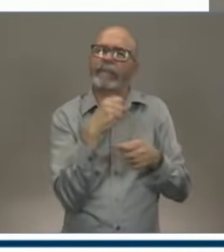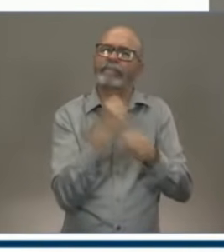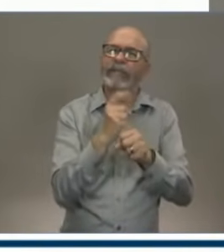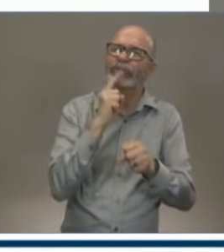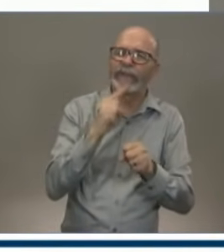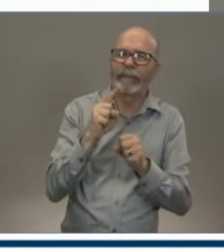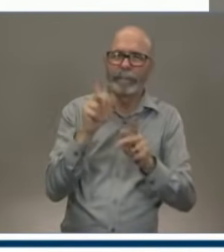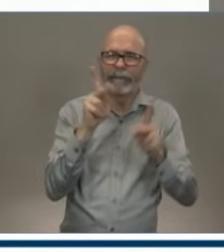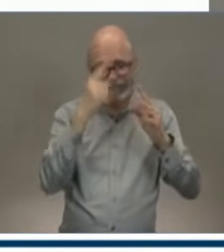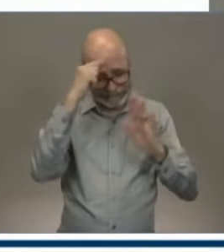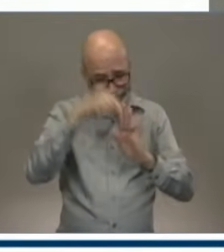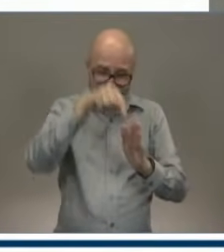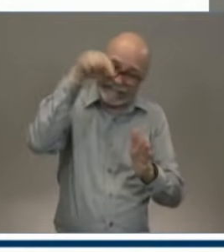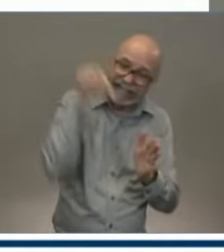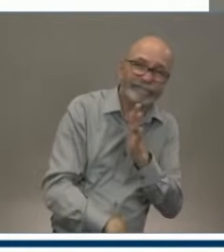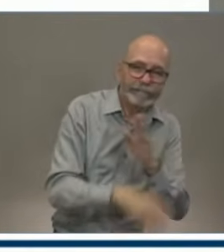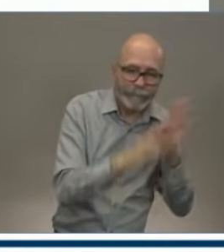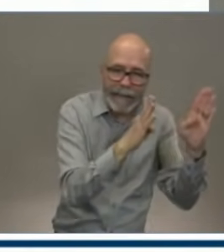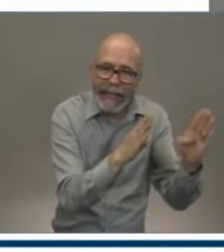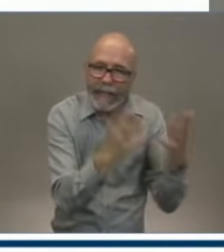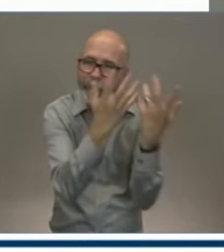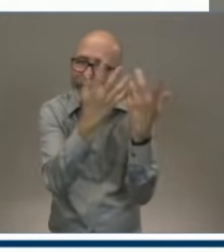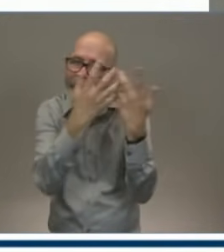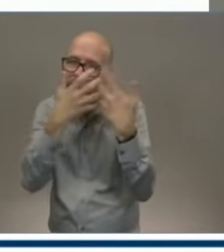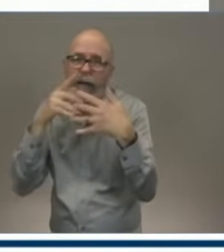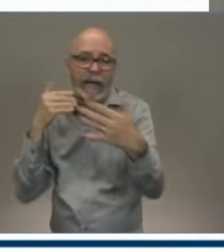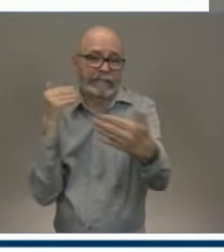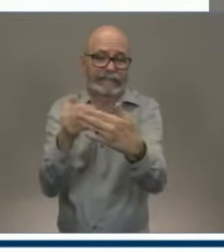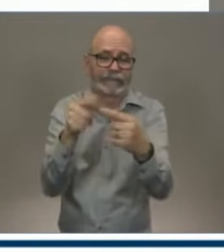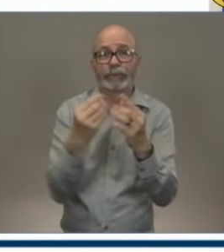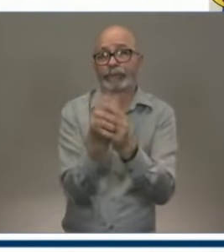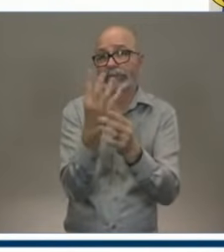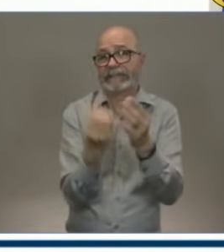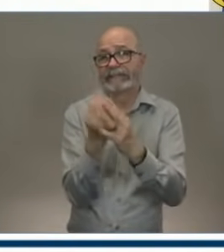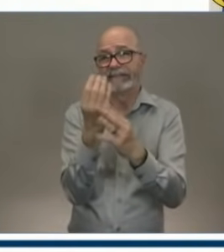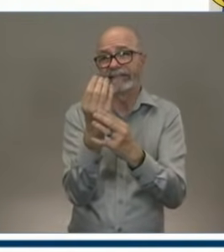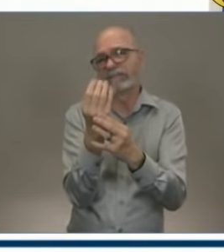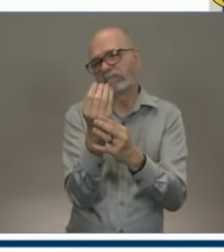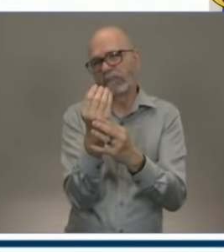for community clinics in the spring. Go ahead with your follow-up, Lindsay.